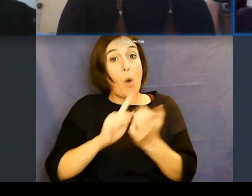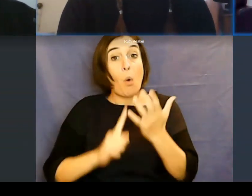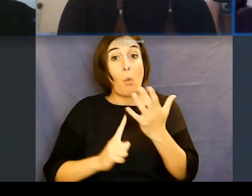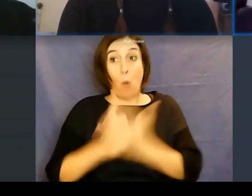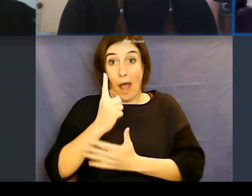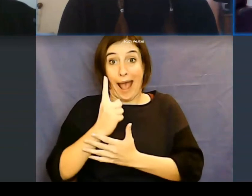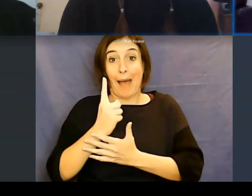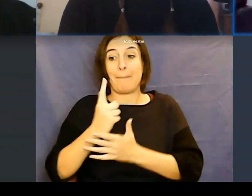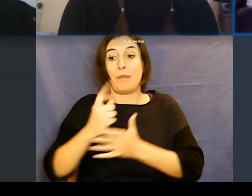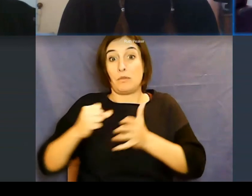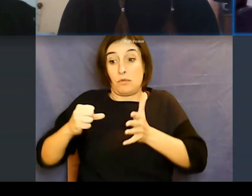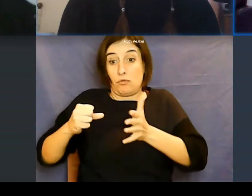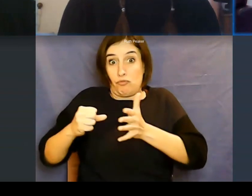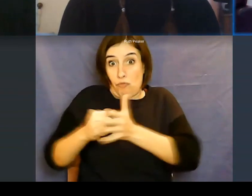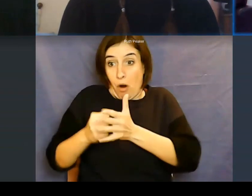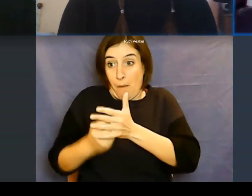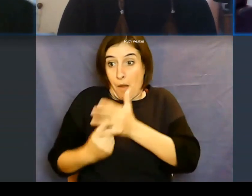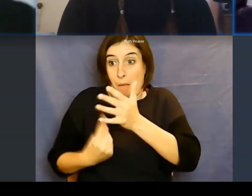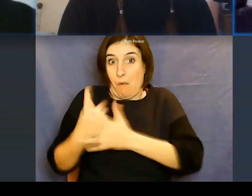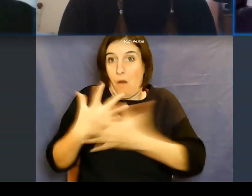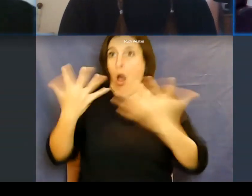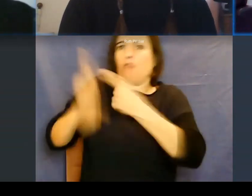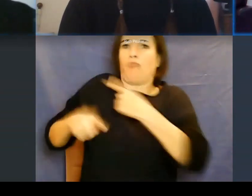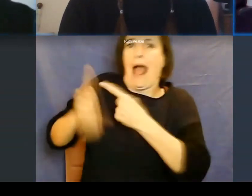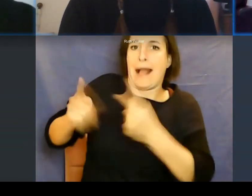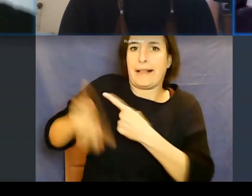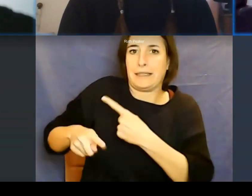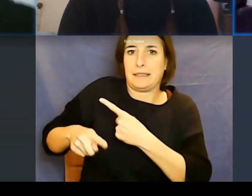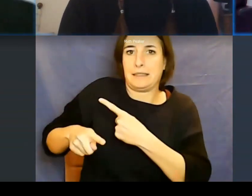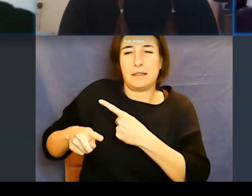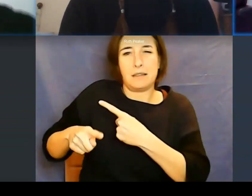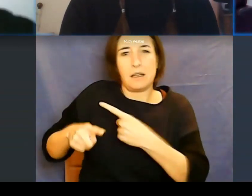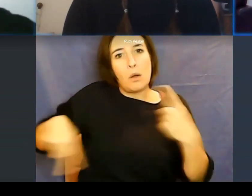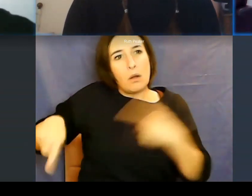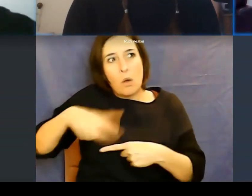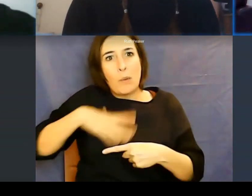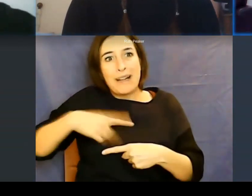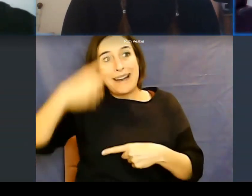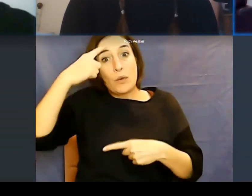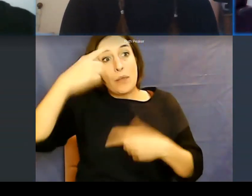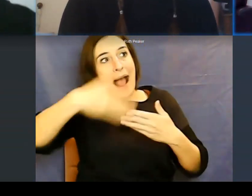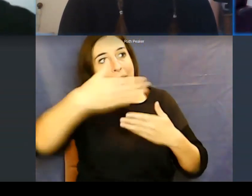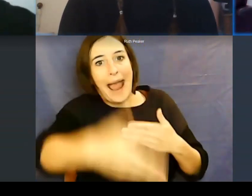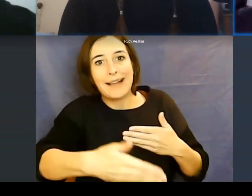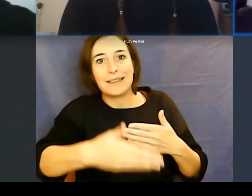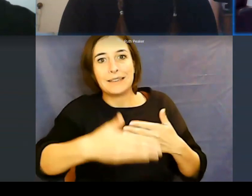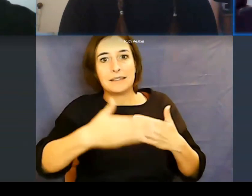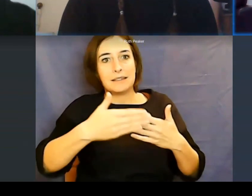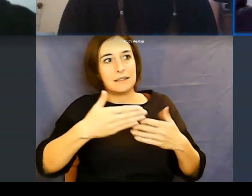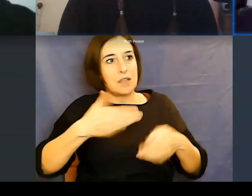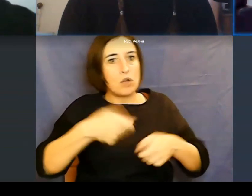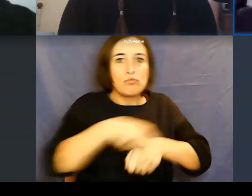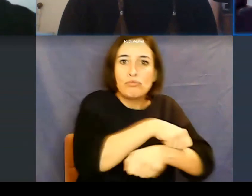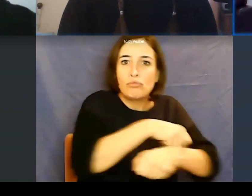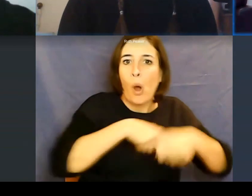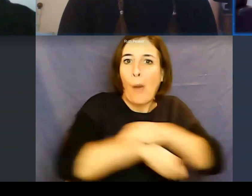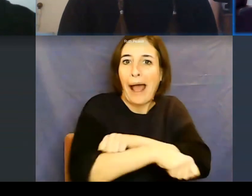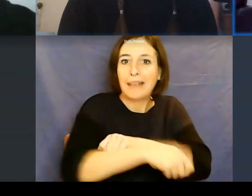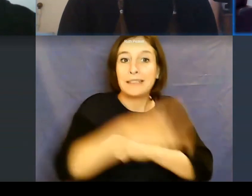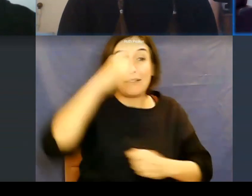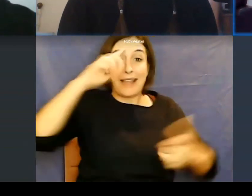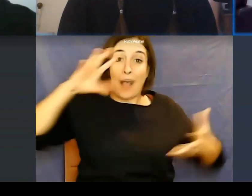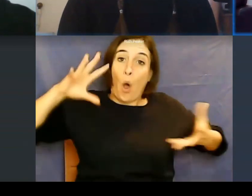let's be a bit more proactive and come out with, you know, just look at equality as a whole and not just specifically focusing on certain issues around whether